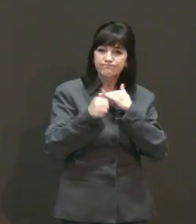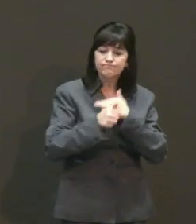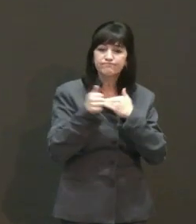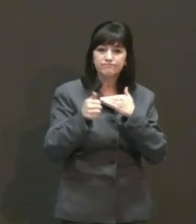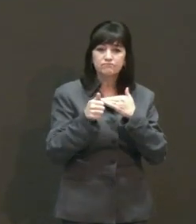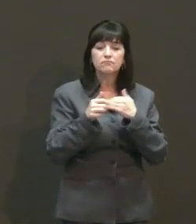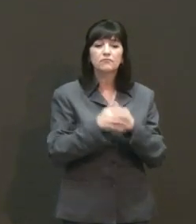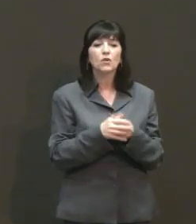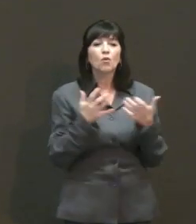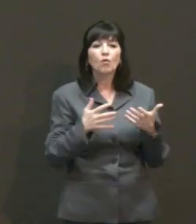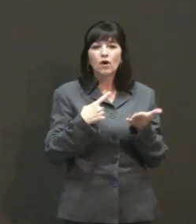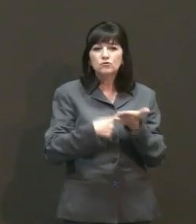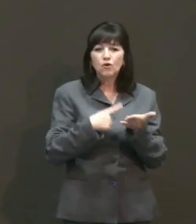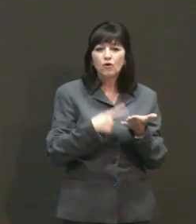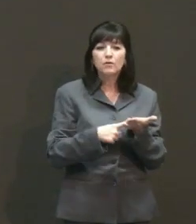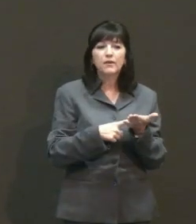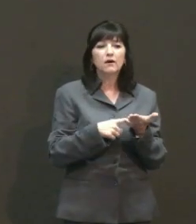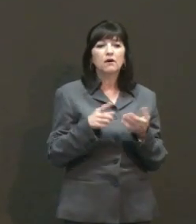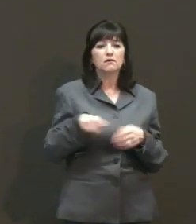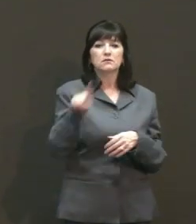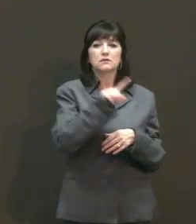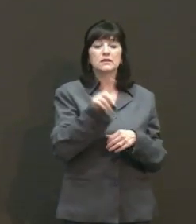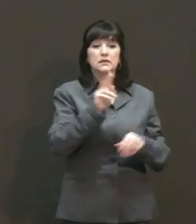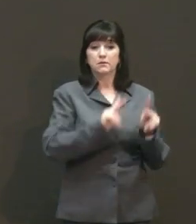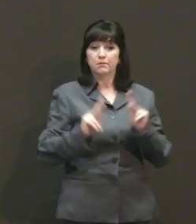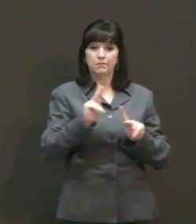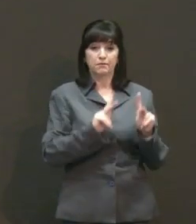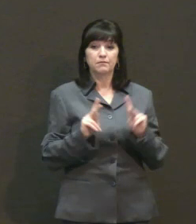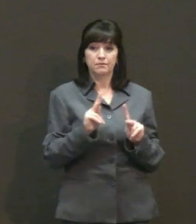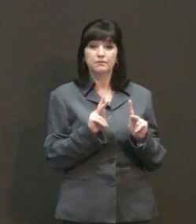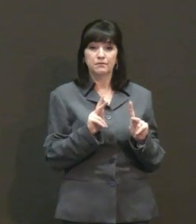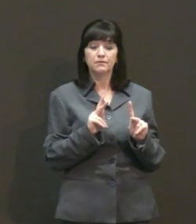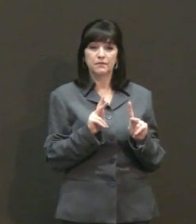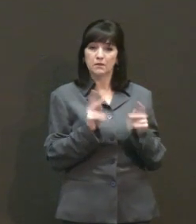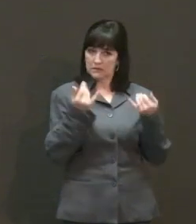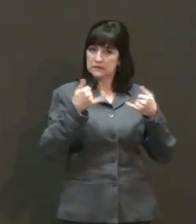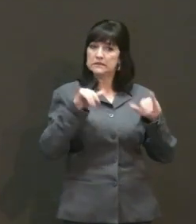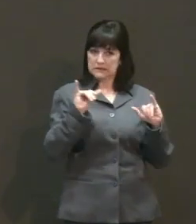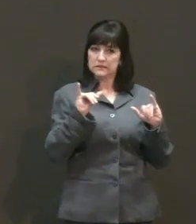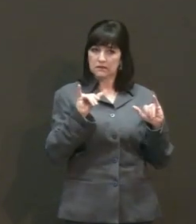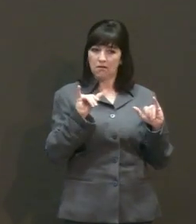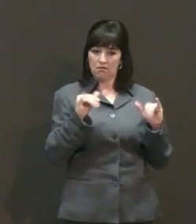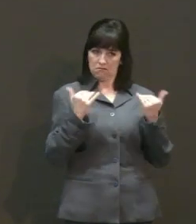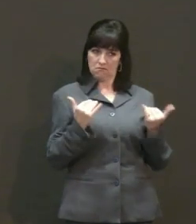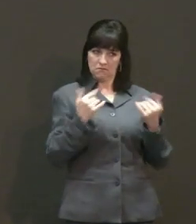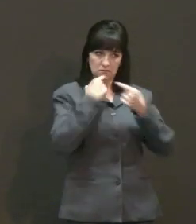recommendation for individuals who, first of all, the order is still in place to stay at home,